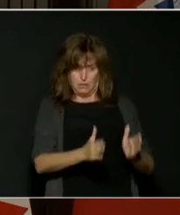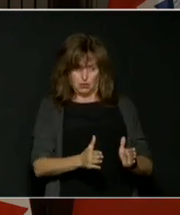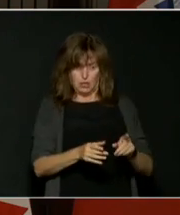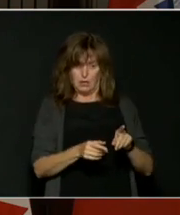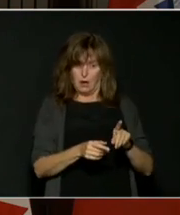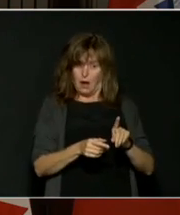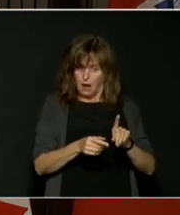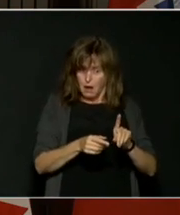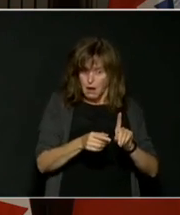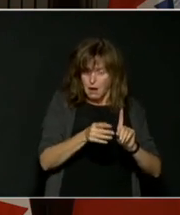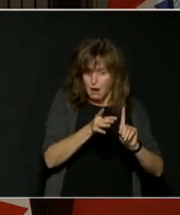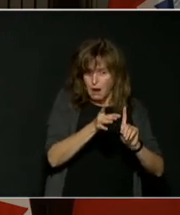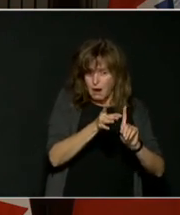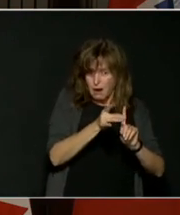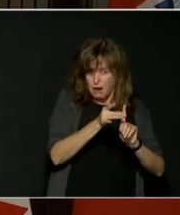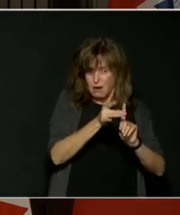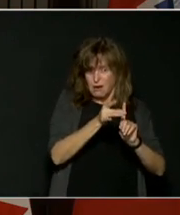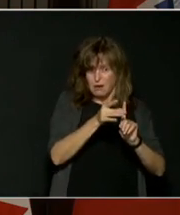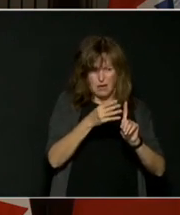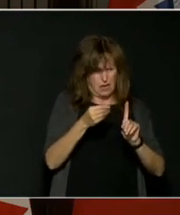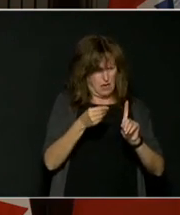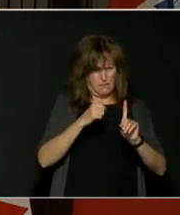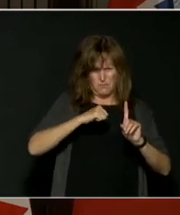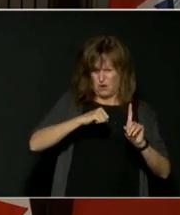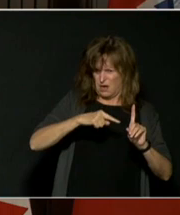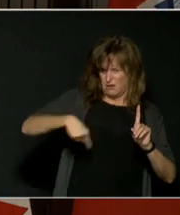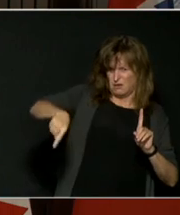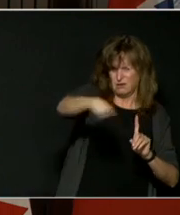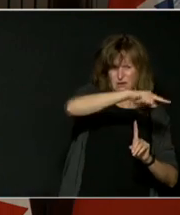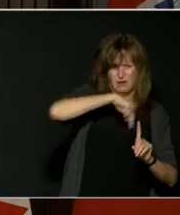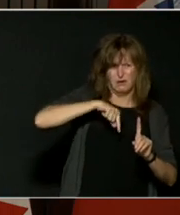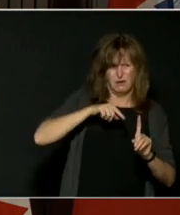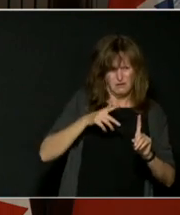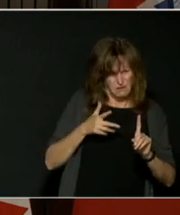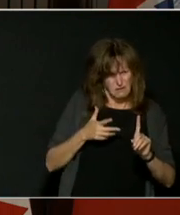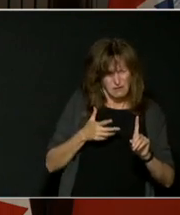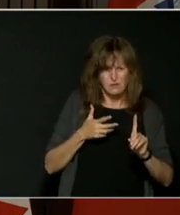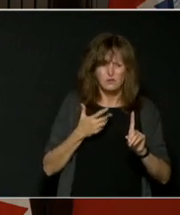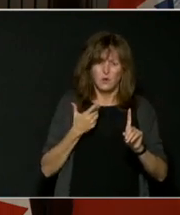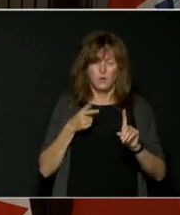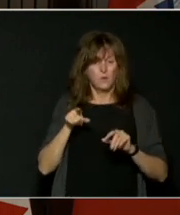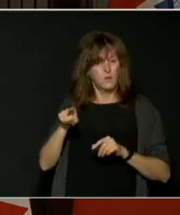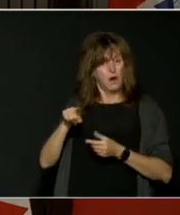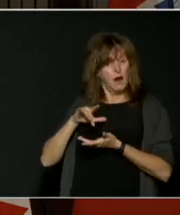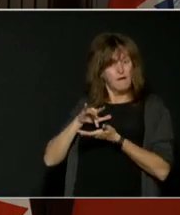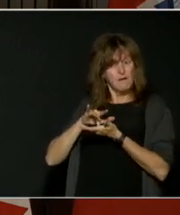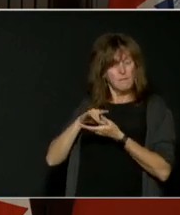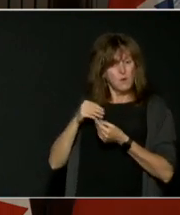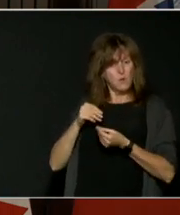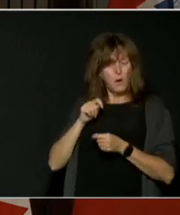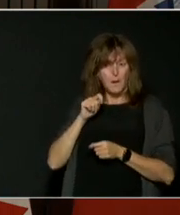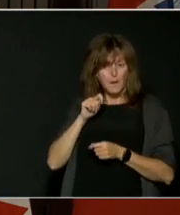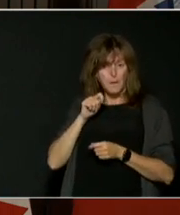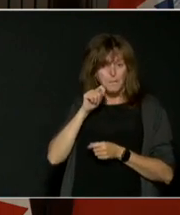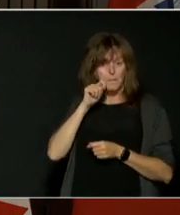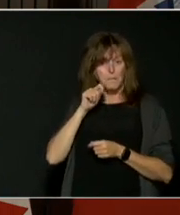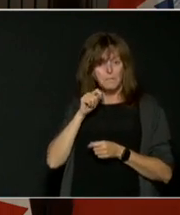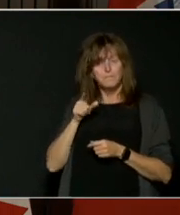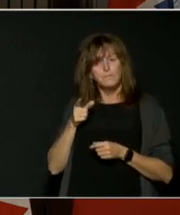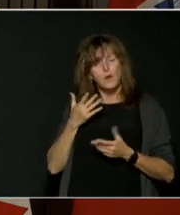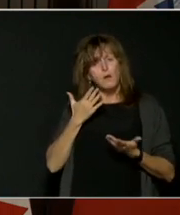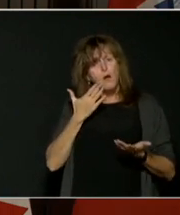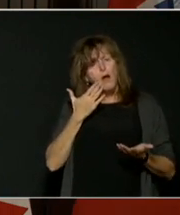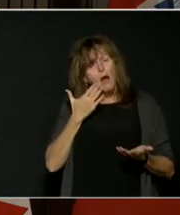level. So with respect to the nasal swab specifically in the pharmacies, it does perform well, not quite as well